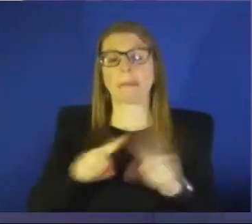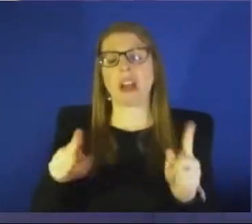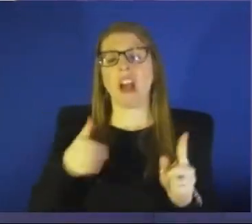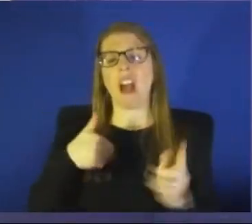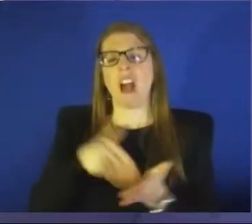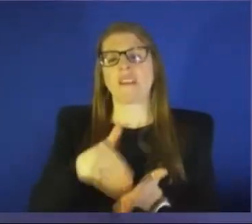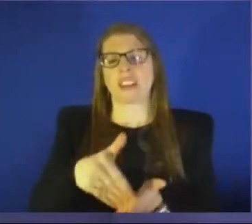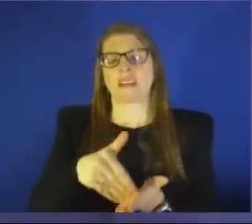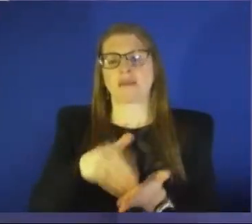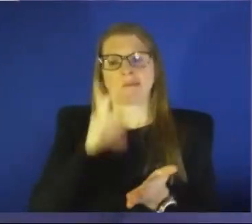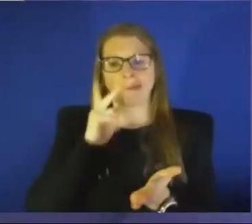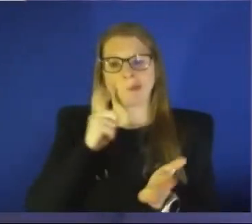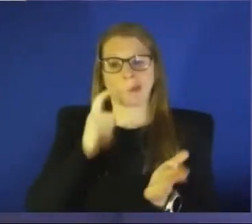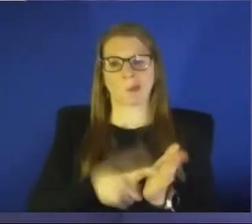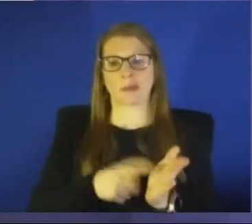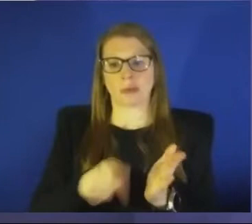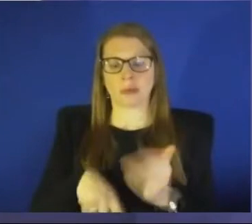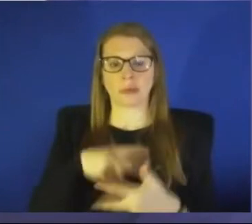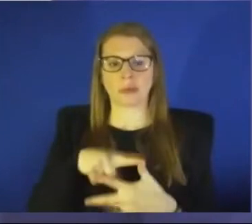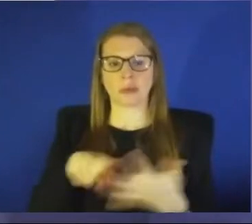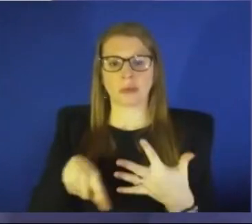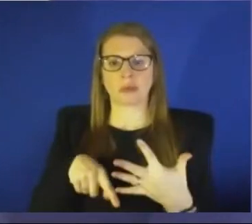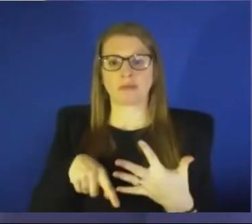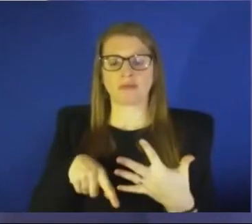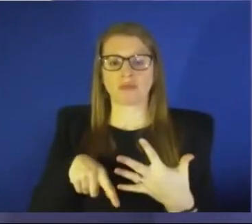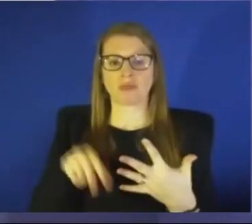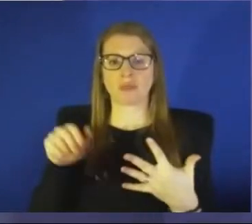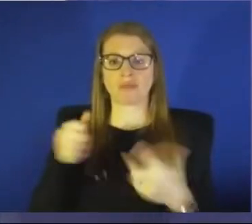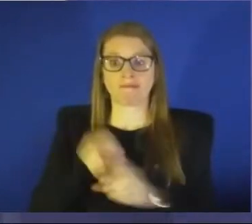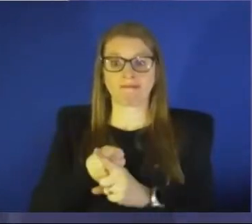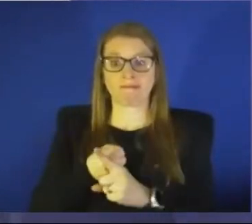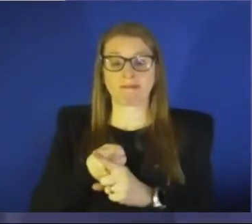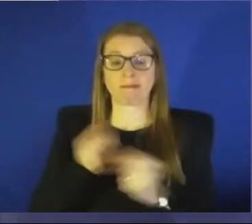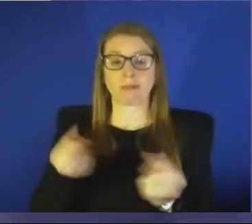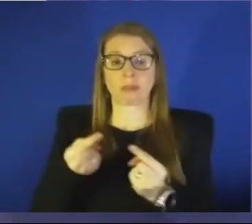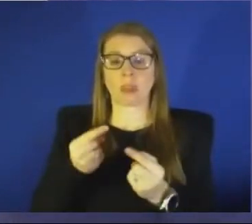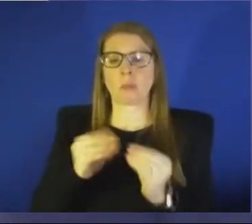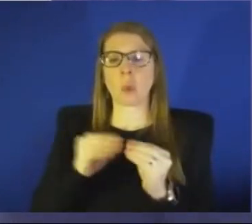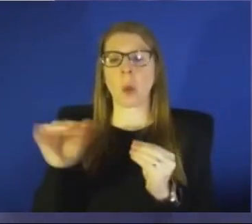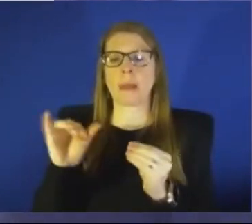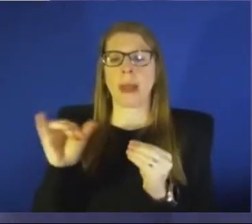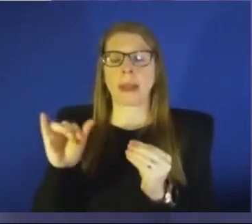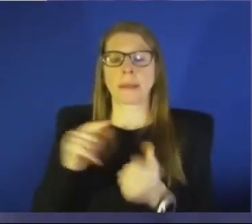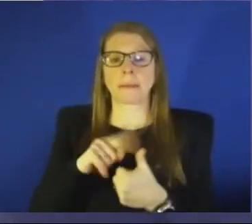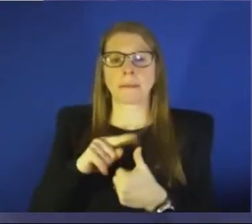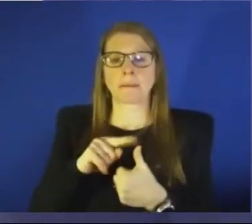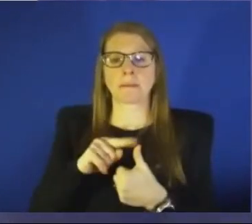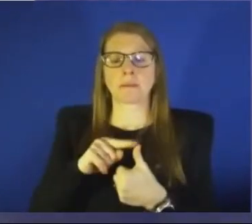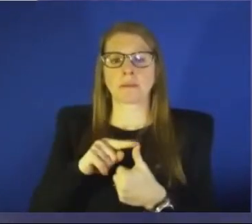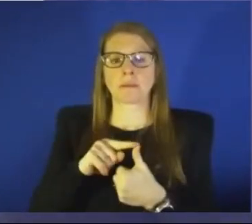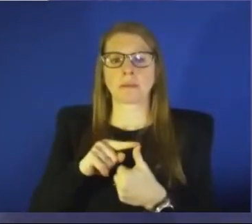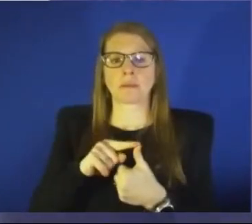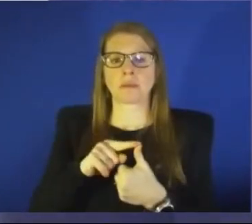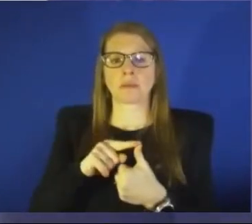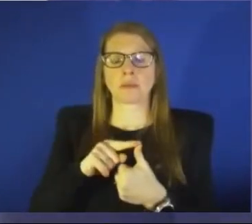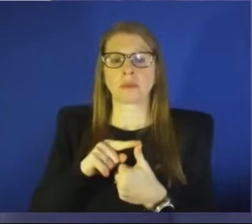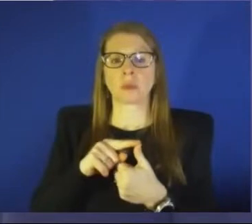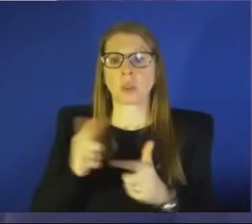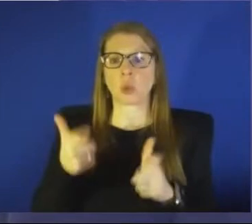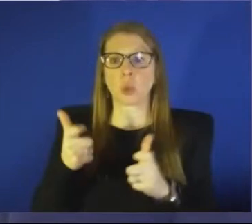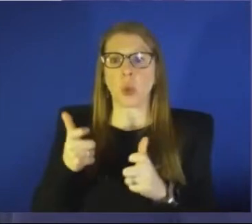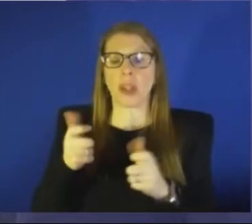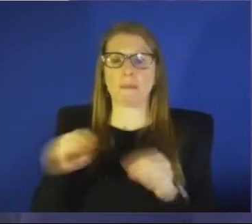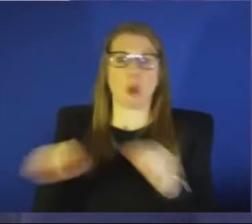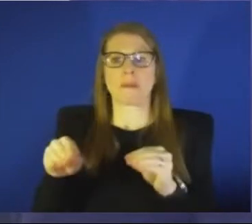when initial injuries occur that are acute injuries for a golfer, you're talking more about kind of avulsion type things or quick movements that